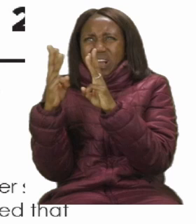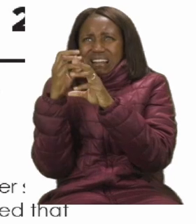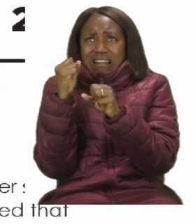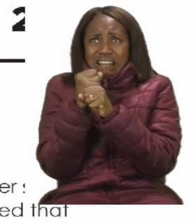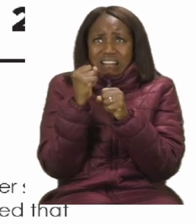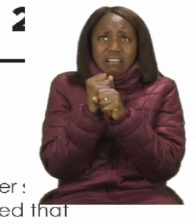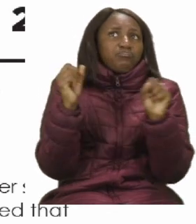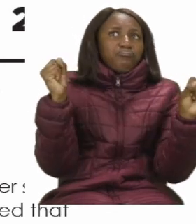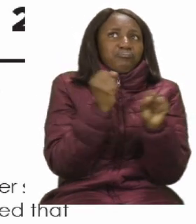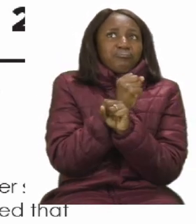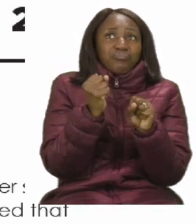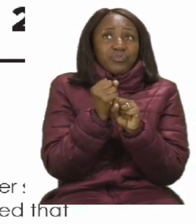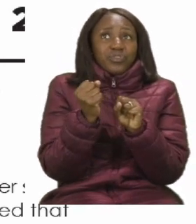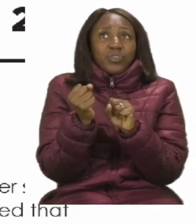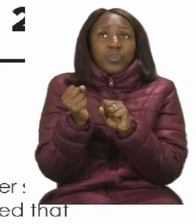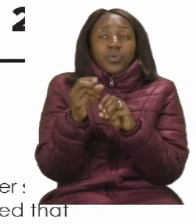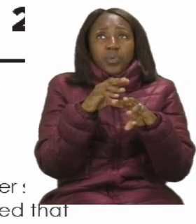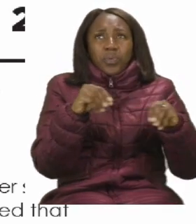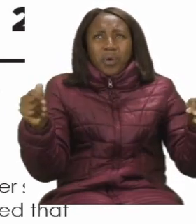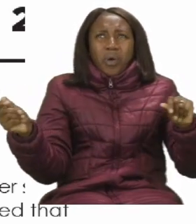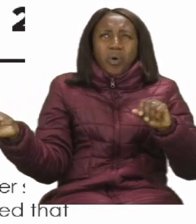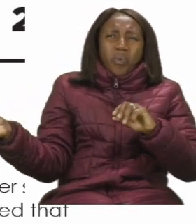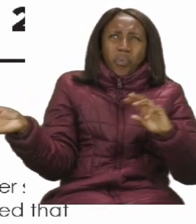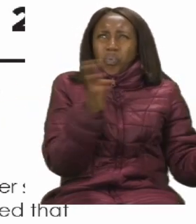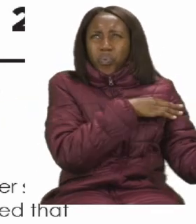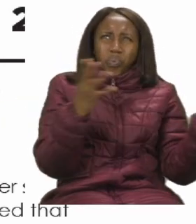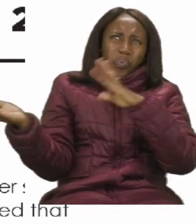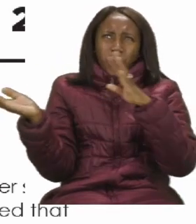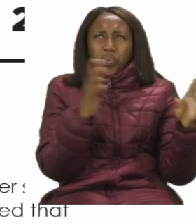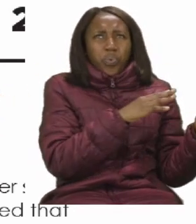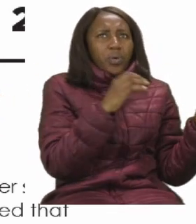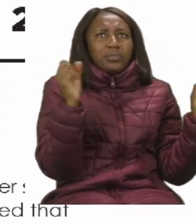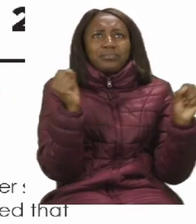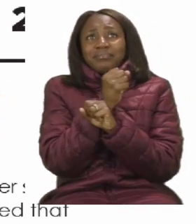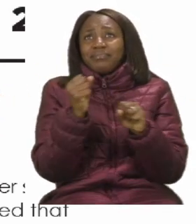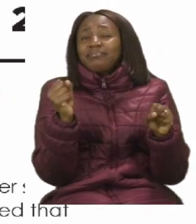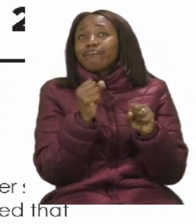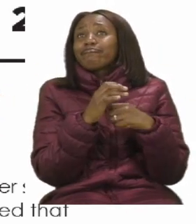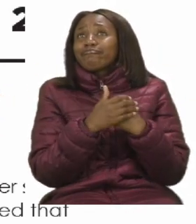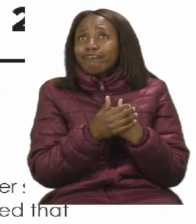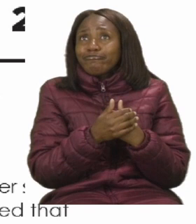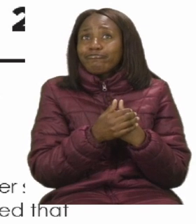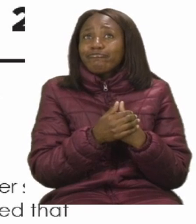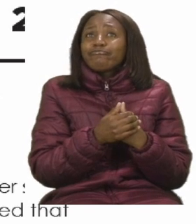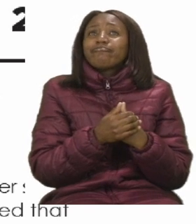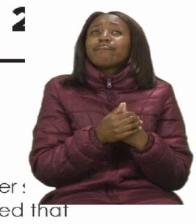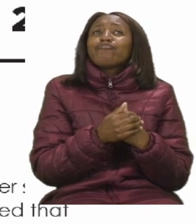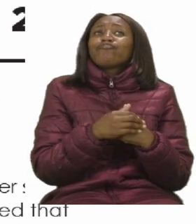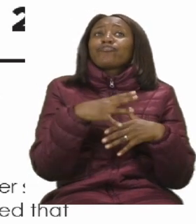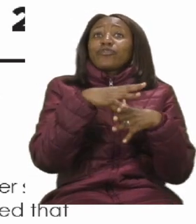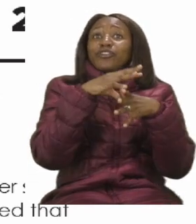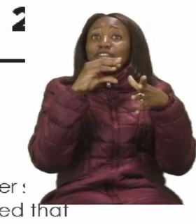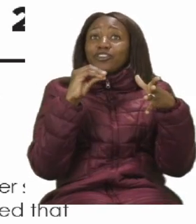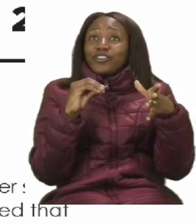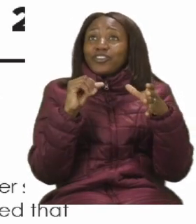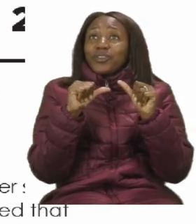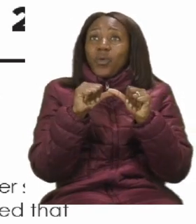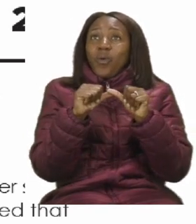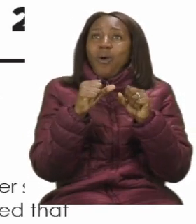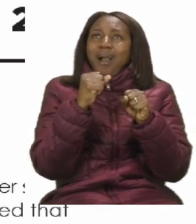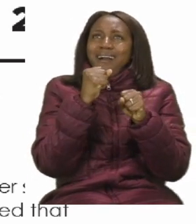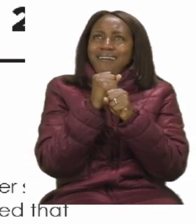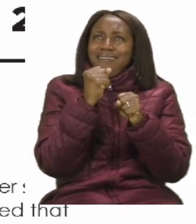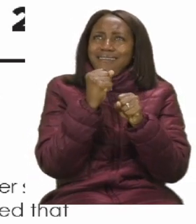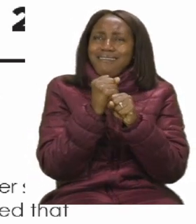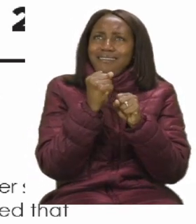the blowing sand could not harm it. She made her leaves thicker, so that they could store